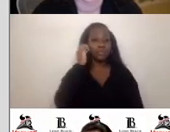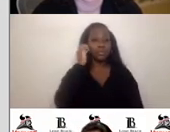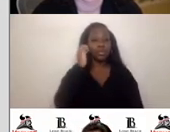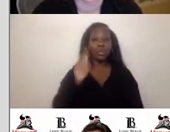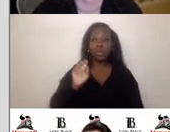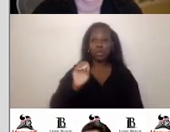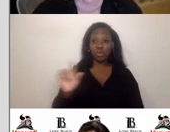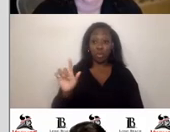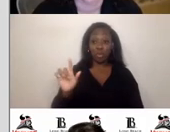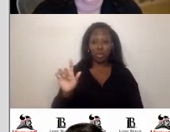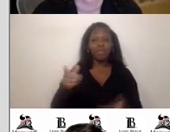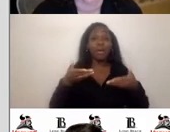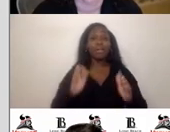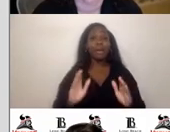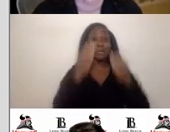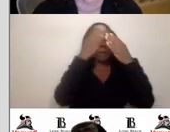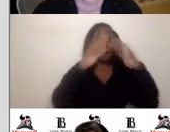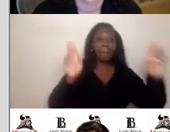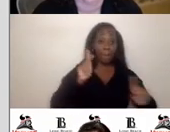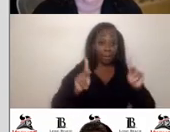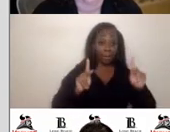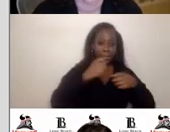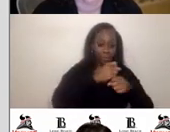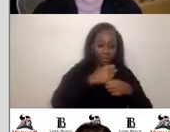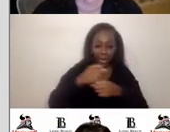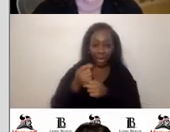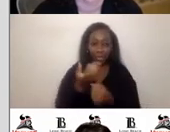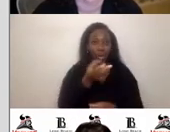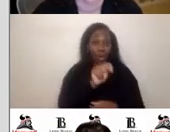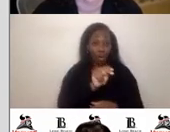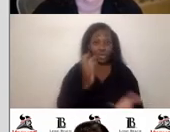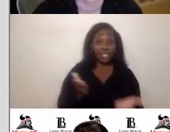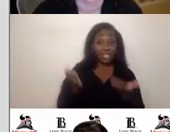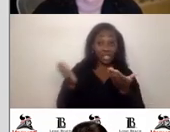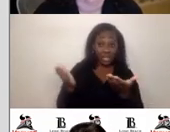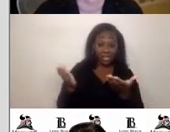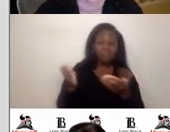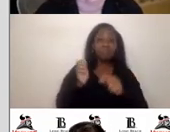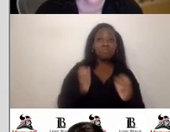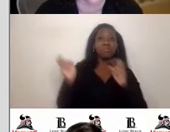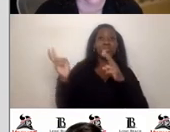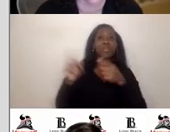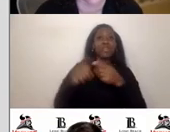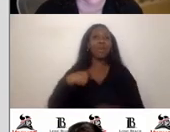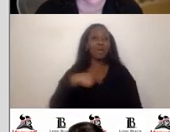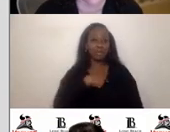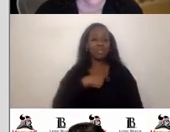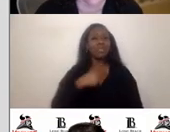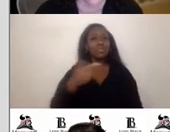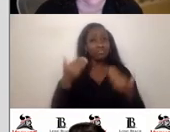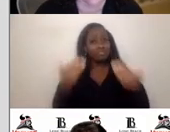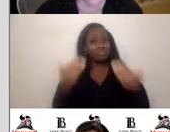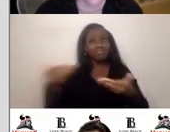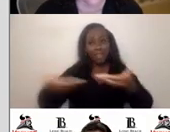to create their own suggested maps and to submit those maps to us. And we do invite all the public to visit